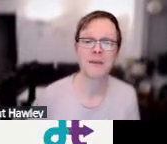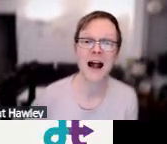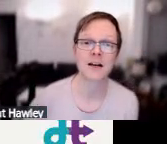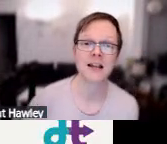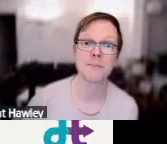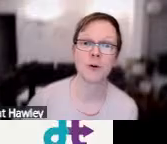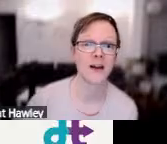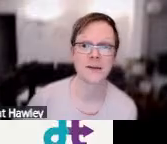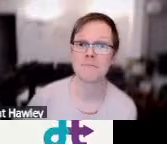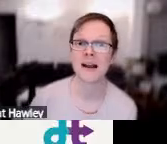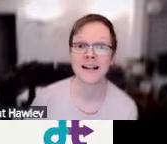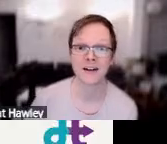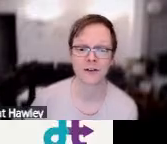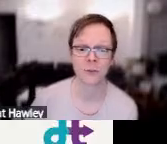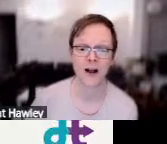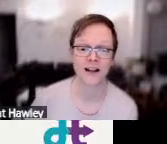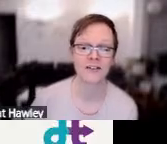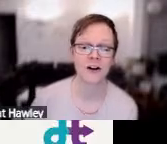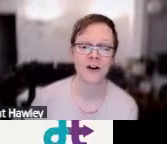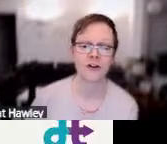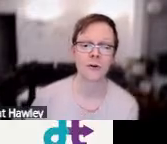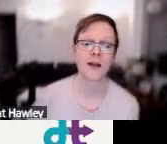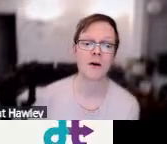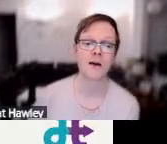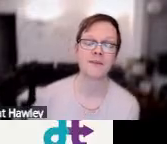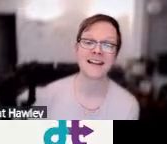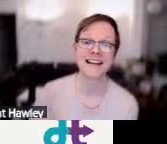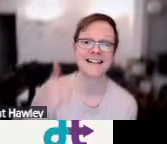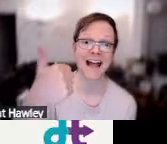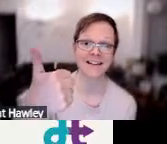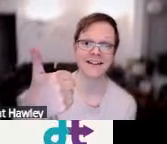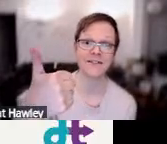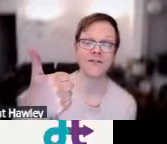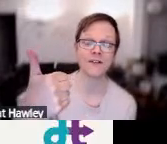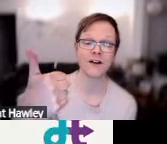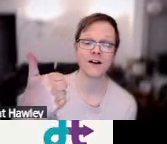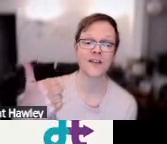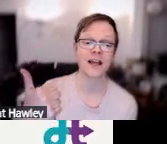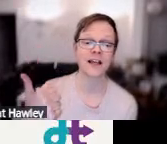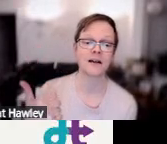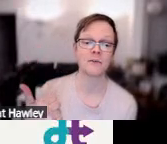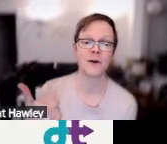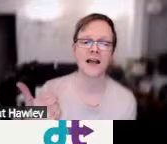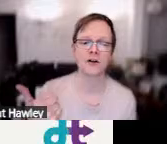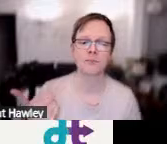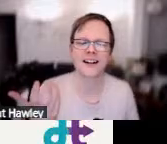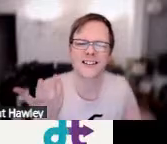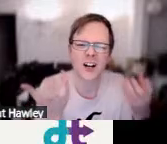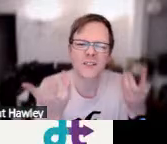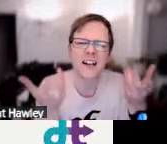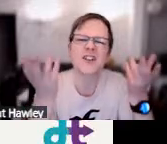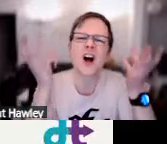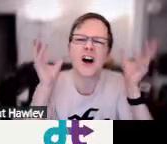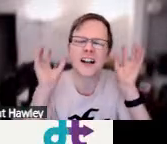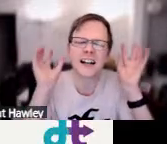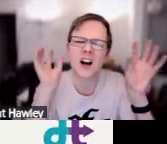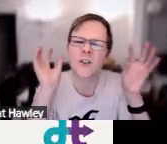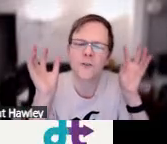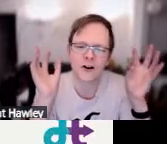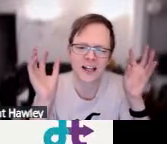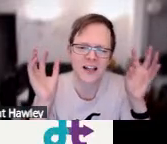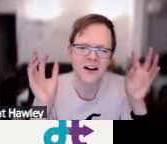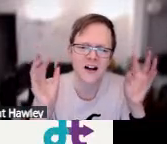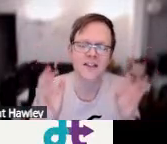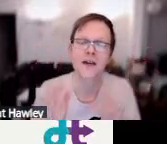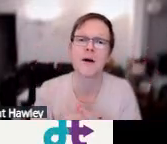can impact people in many different ways. So they might be inattentive, where your brain is kind of internally kind